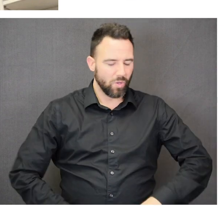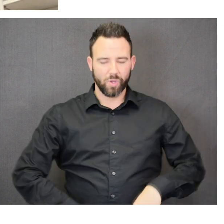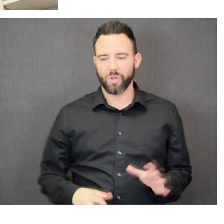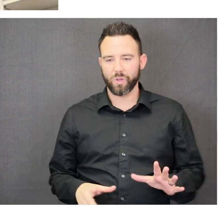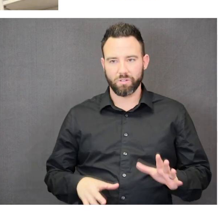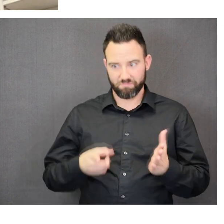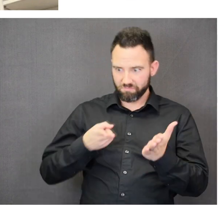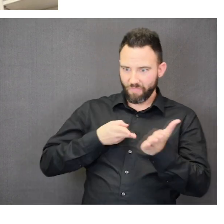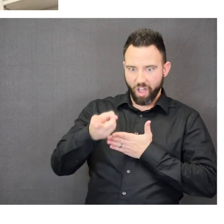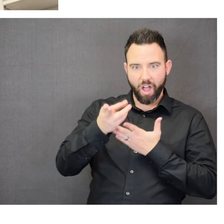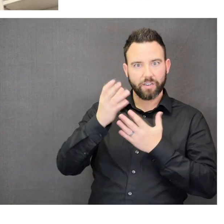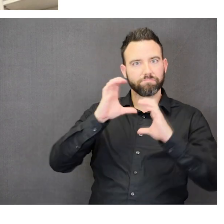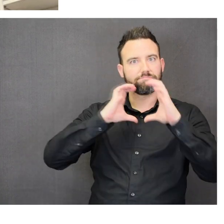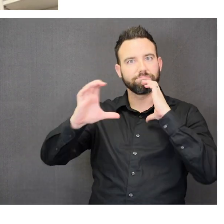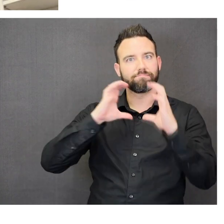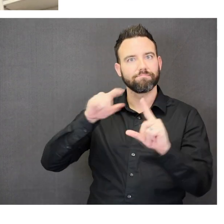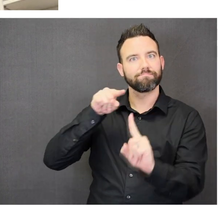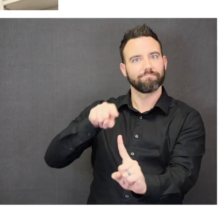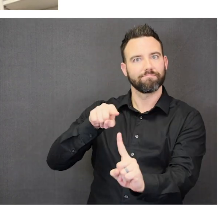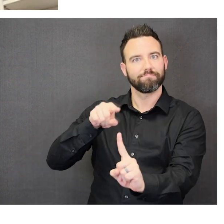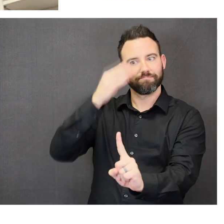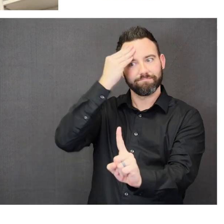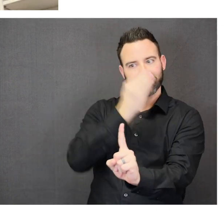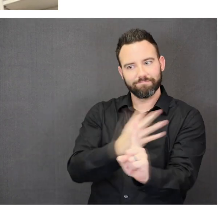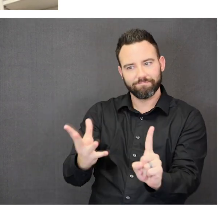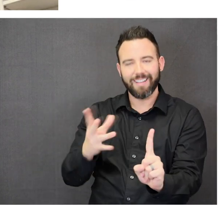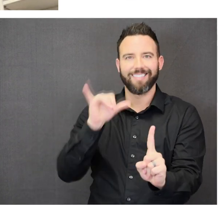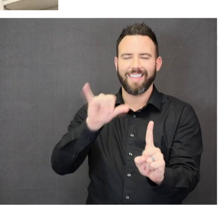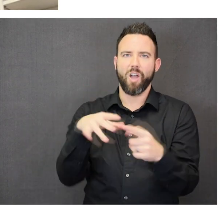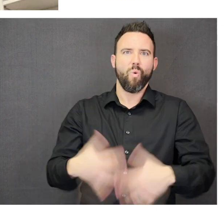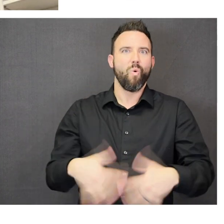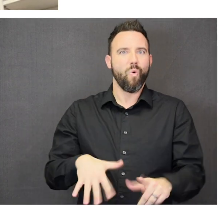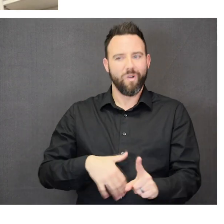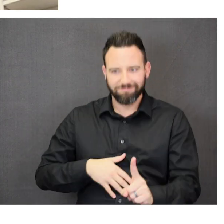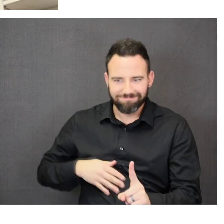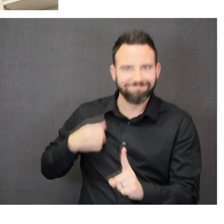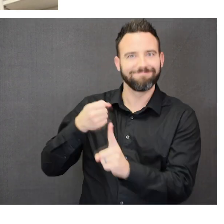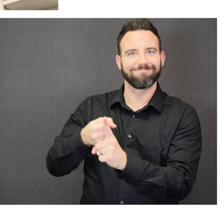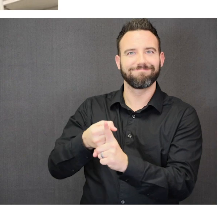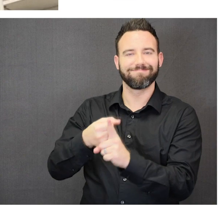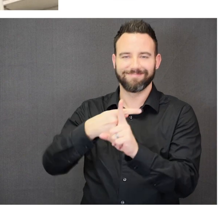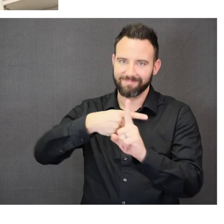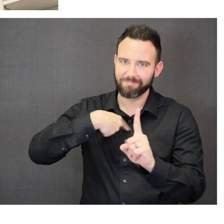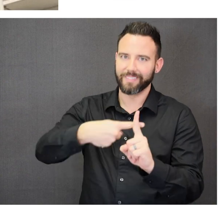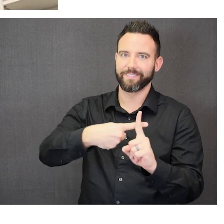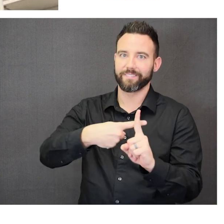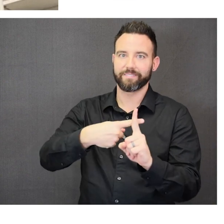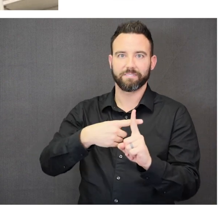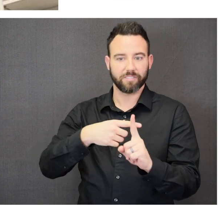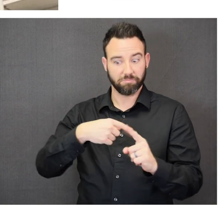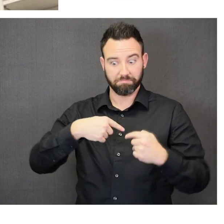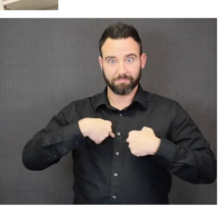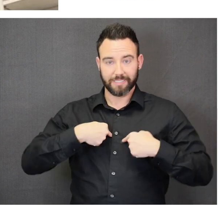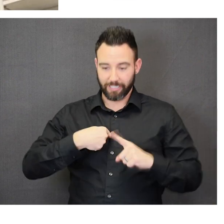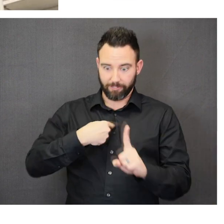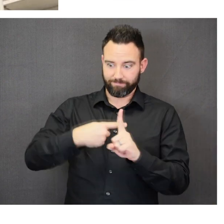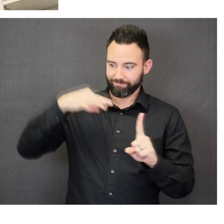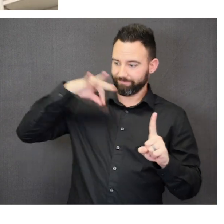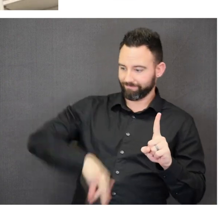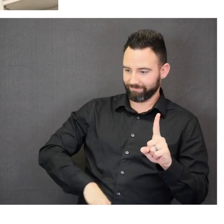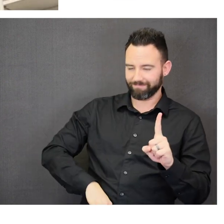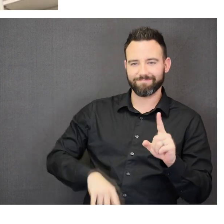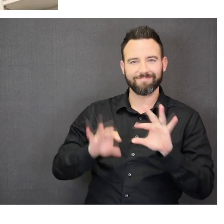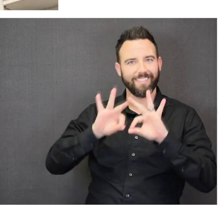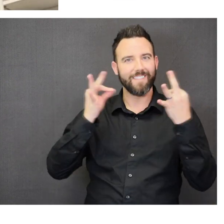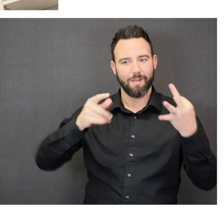now. That has such a profound regulatory effect, not only on your nervous system, but also on those